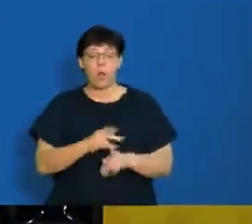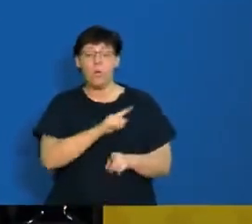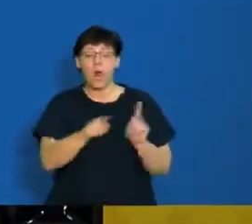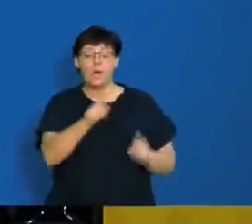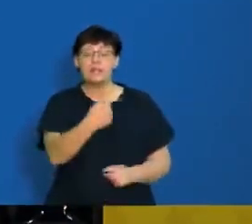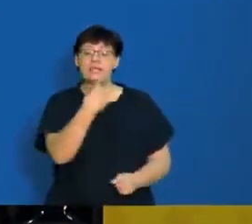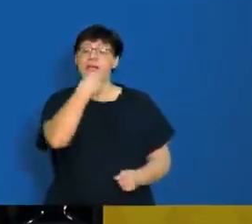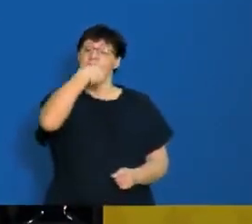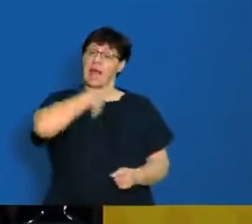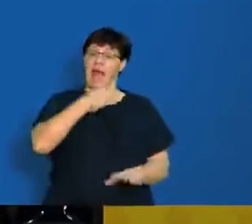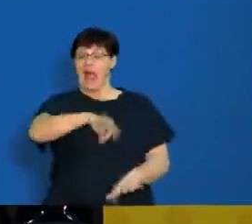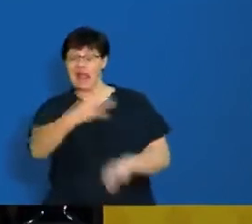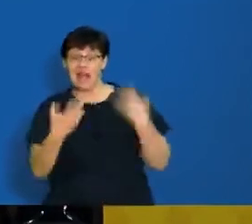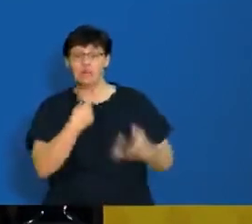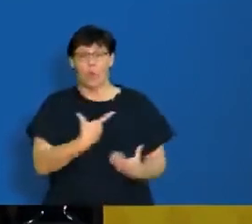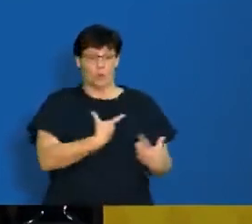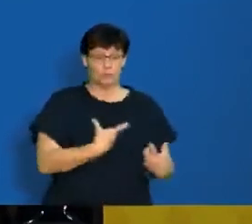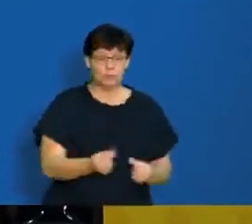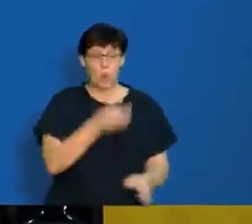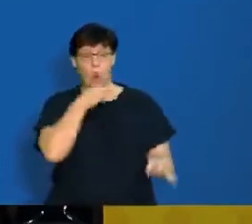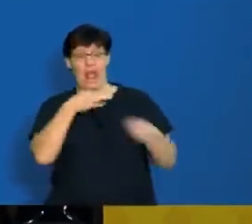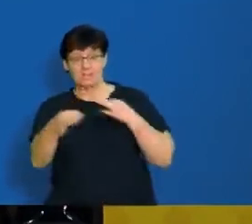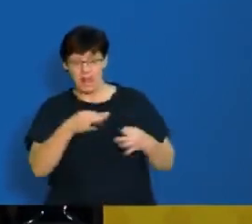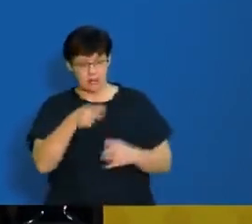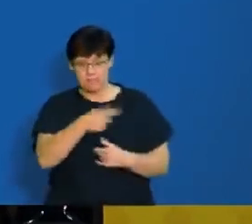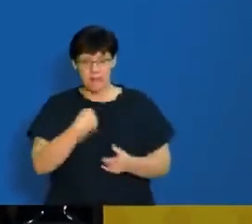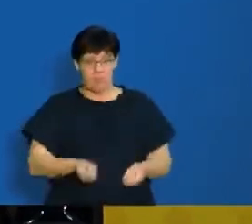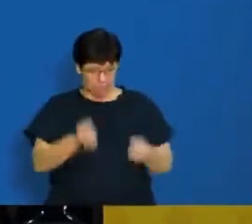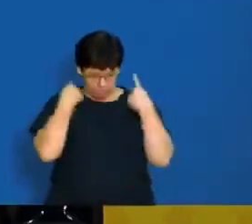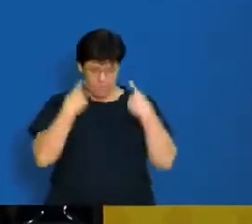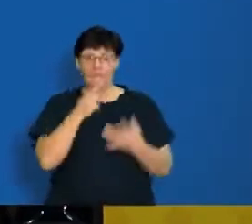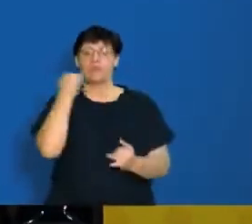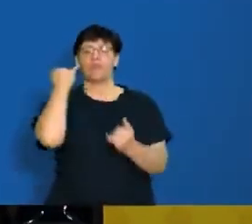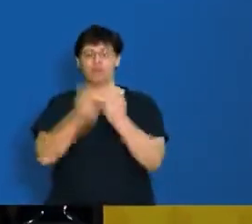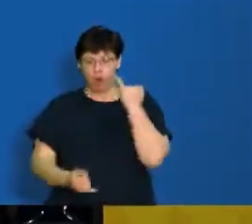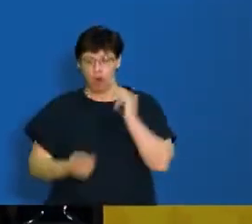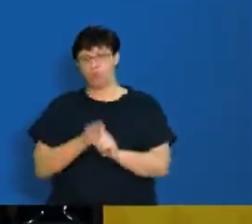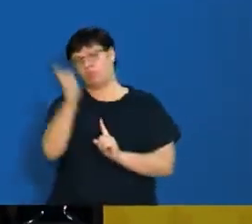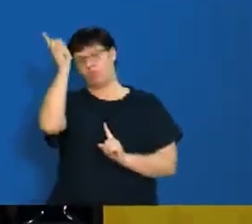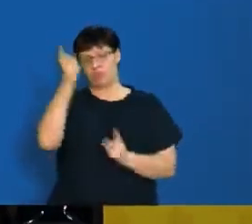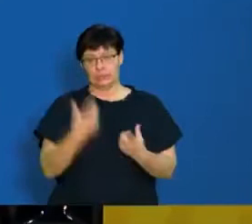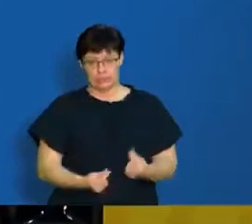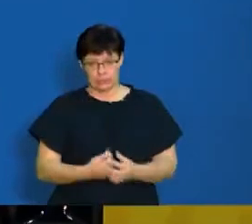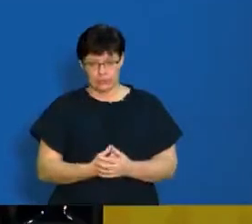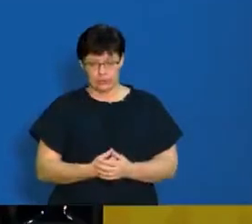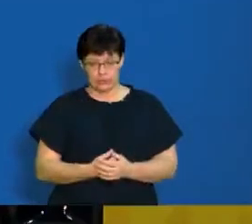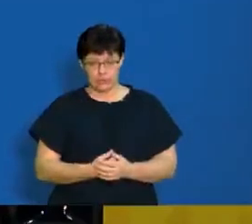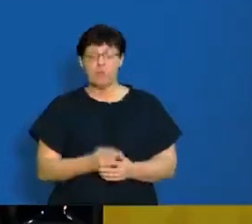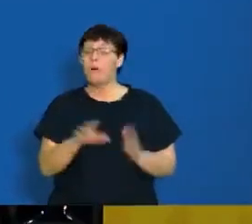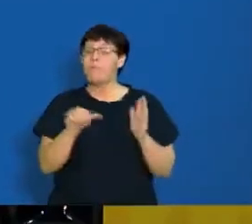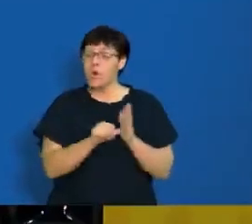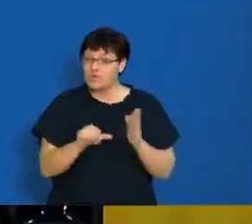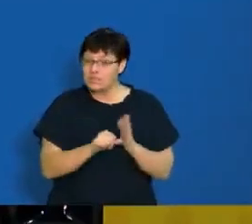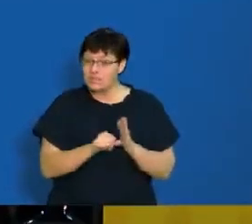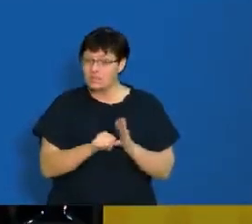don't understand the meaning of the instruction word, then you end up doing the wrong thing. It's very important that